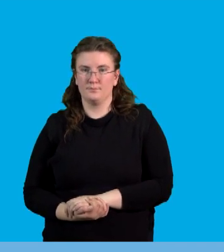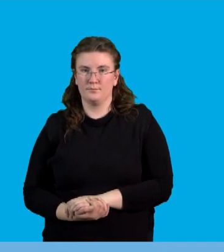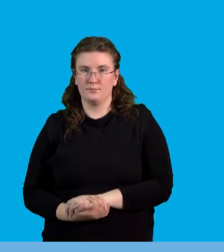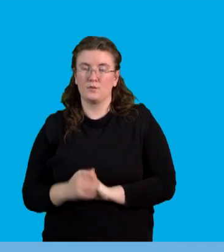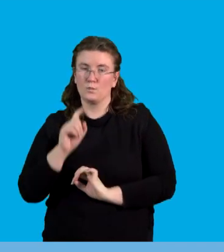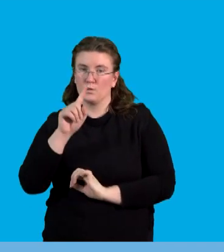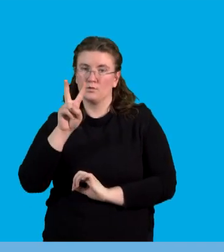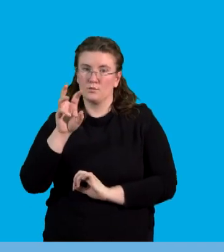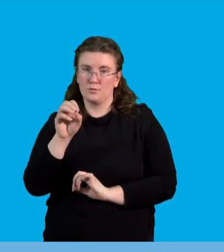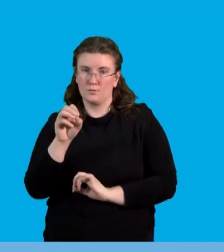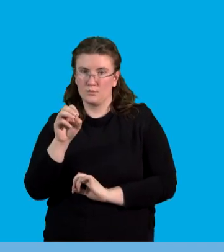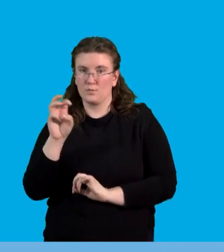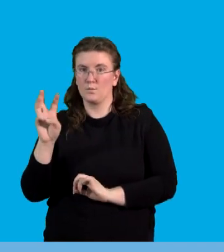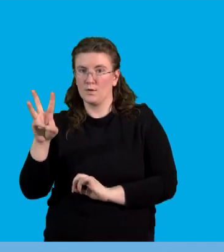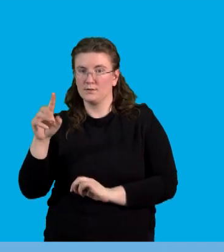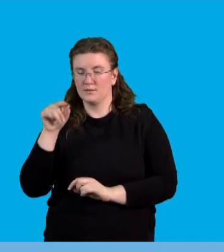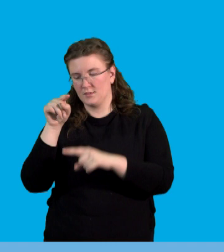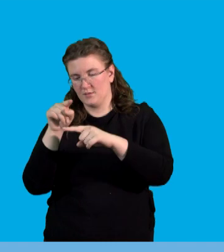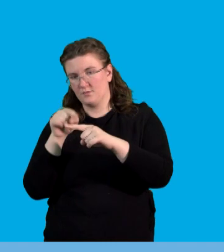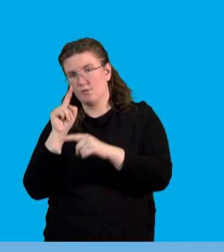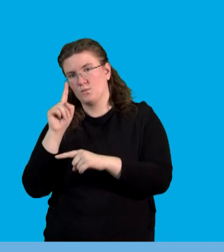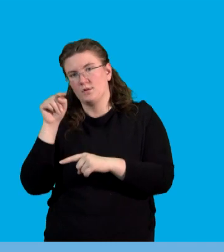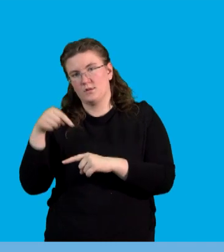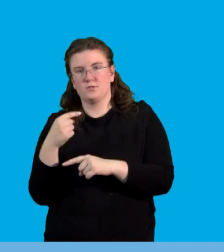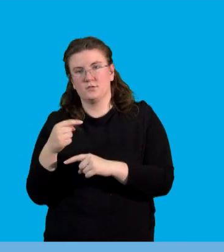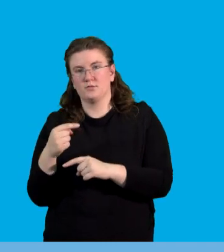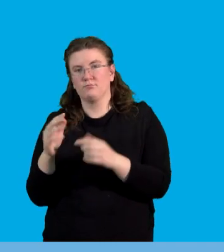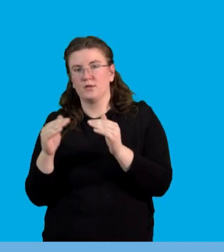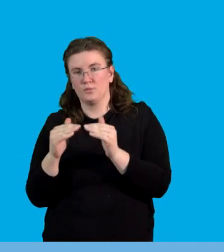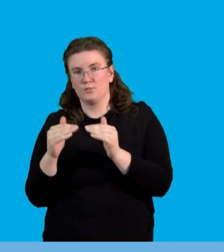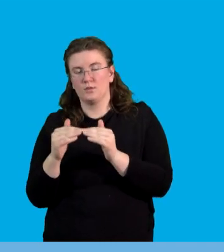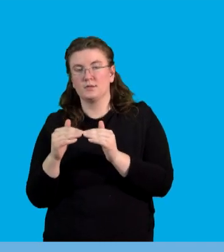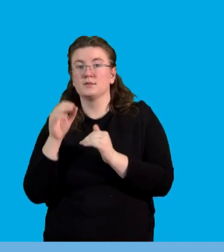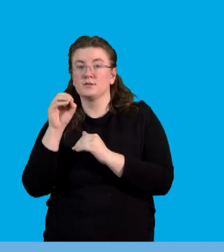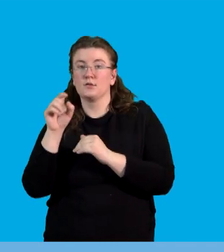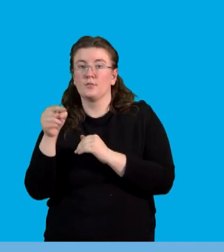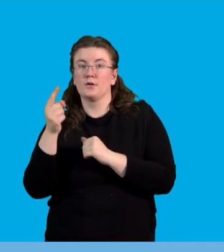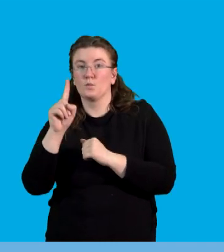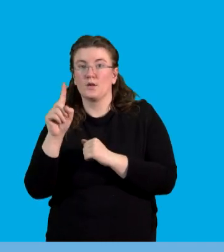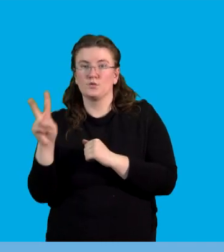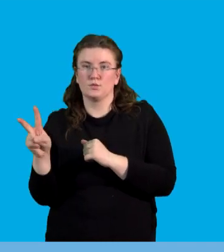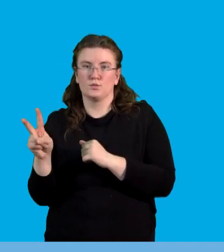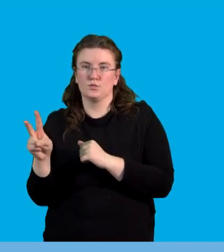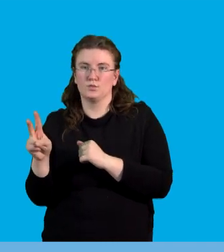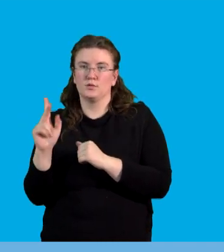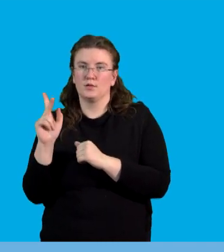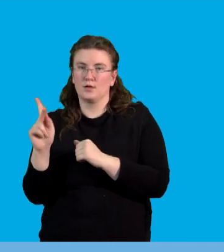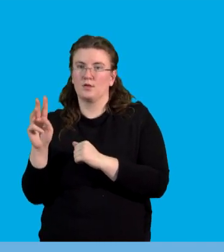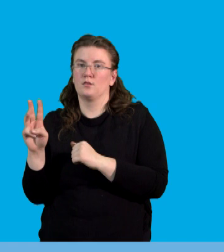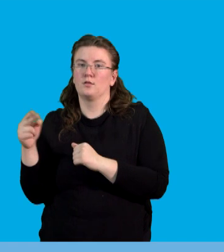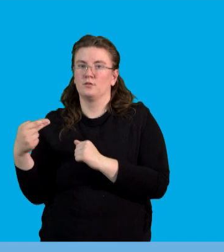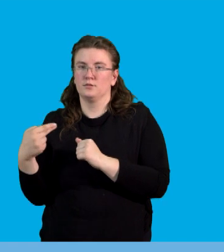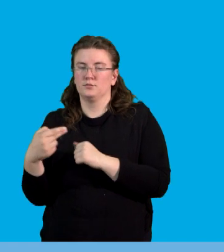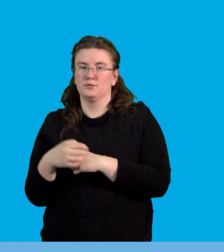therefore, dividing 120 watts by 1000, it gives us 0.12, and this 0.12 is going to be